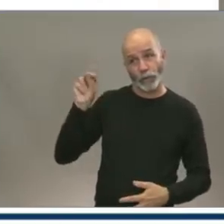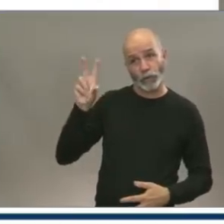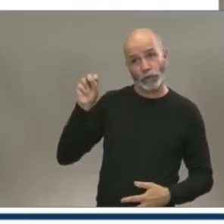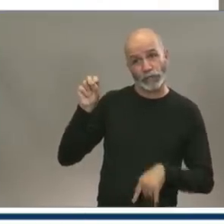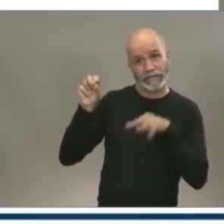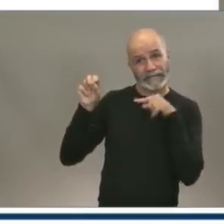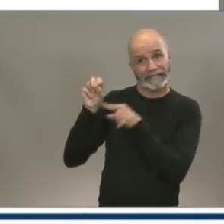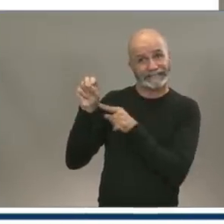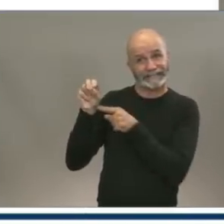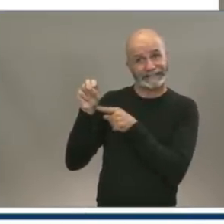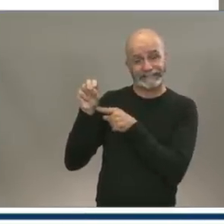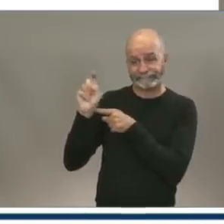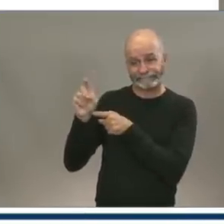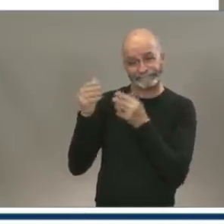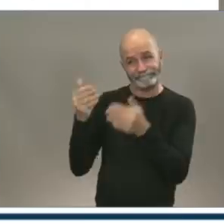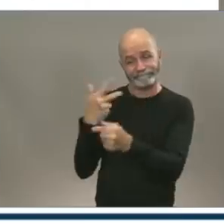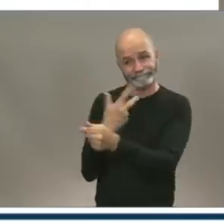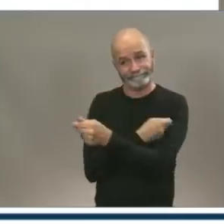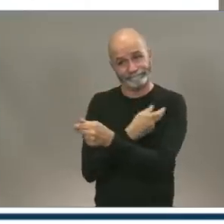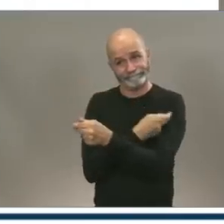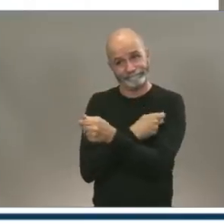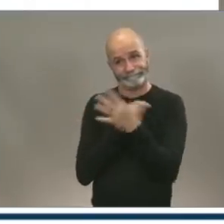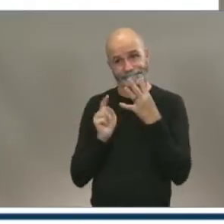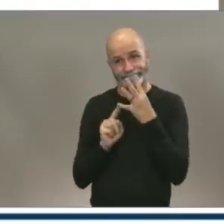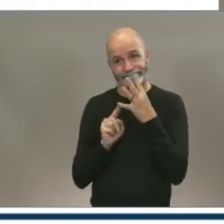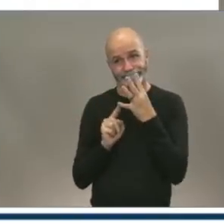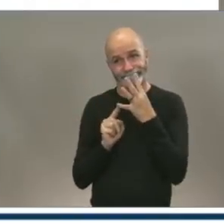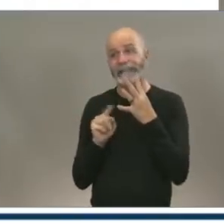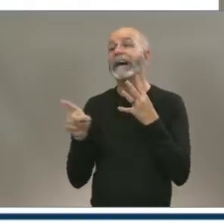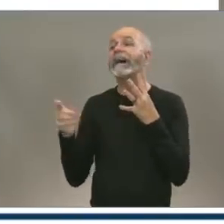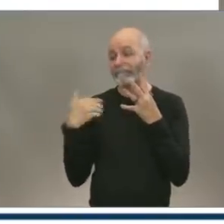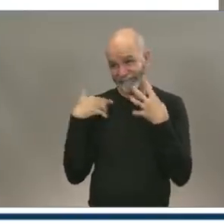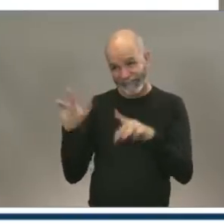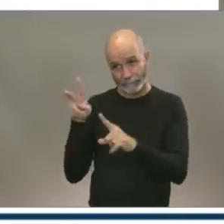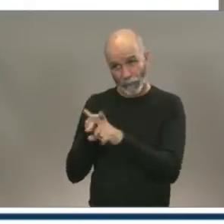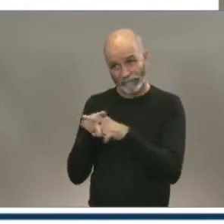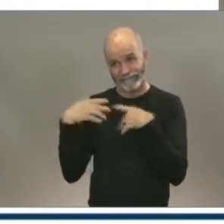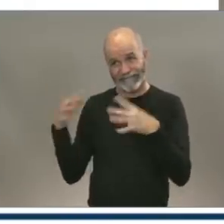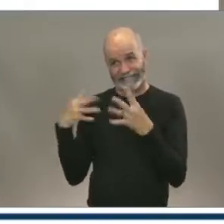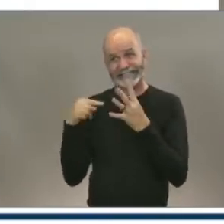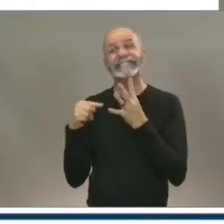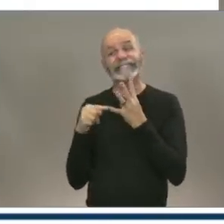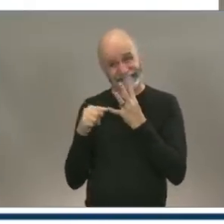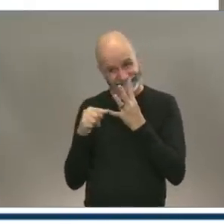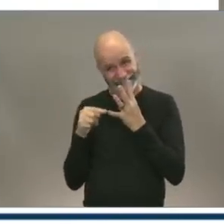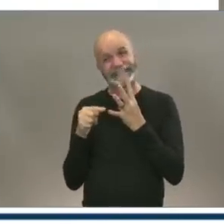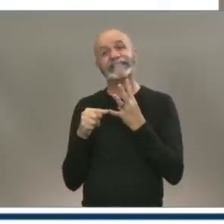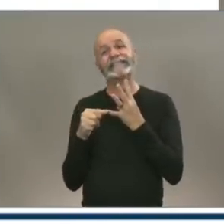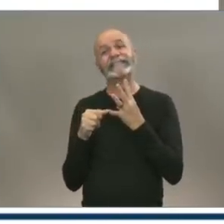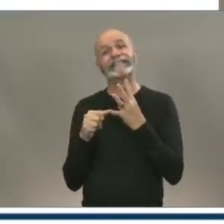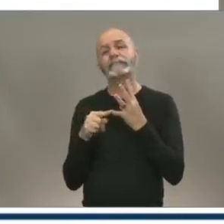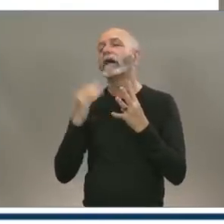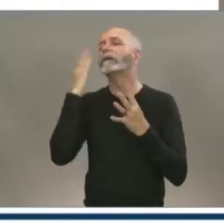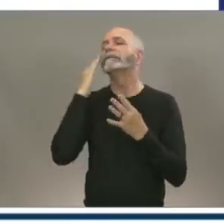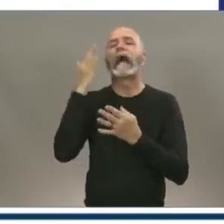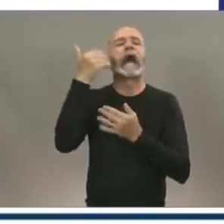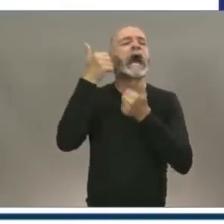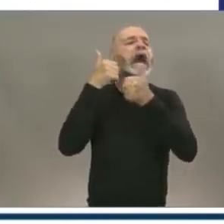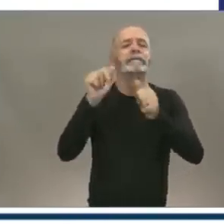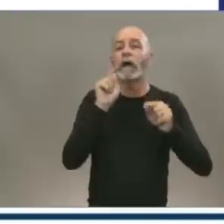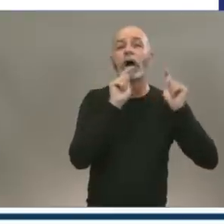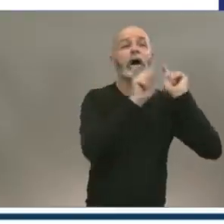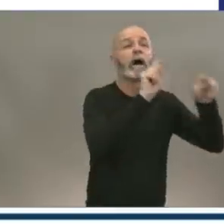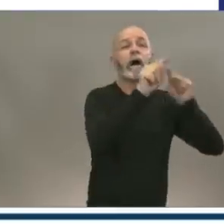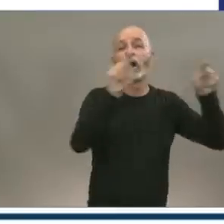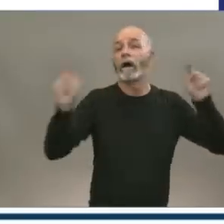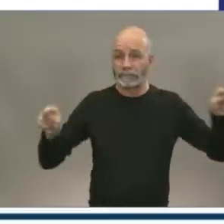to get vaccinated or show their intention to be vaccinated. That facility would be the same as anywhere else. So we're not going to put it on any